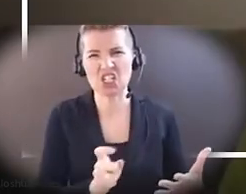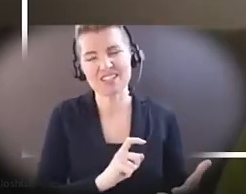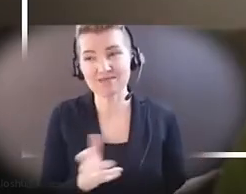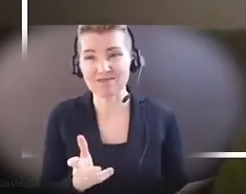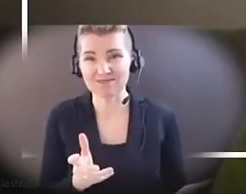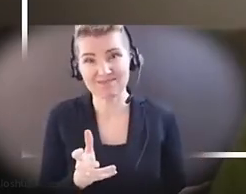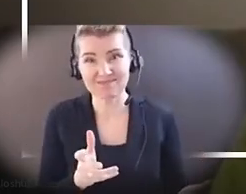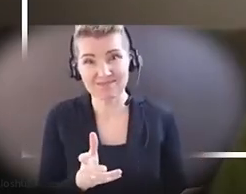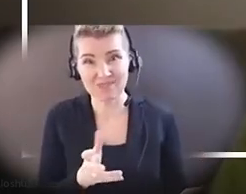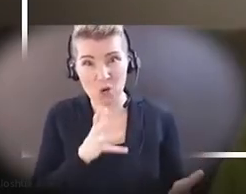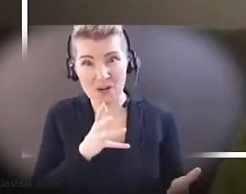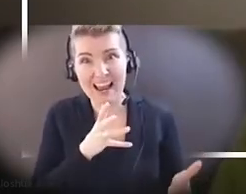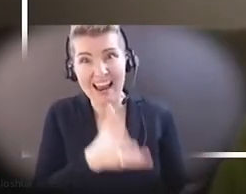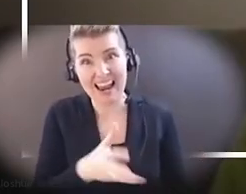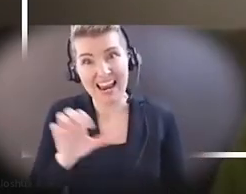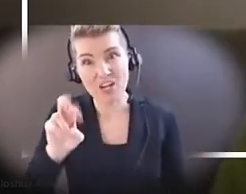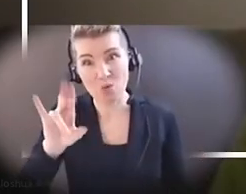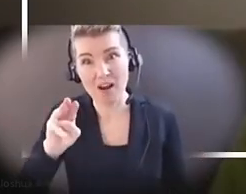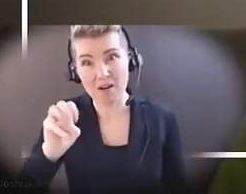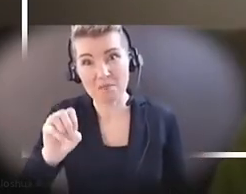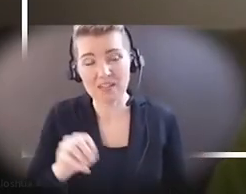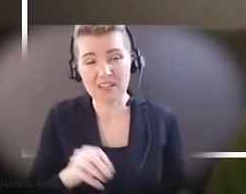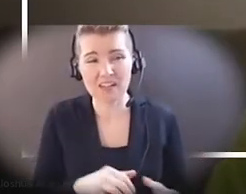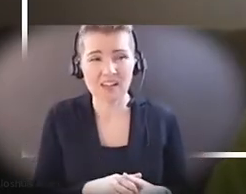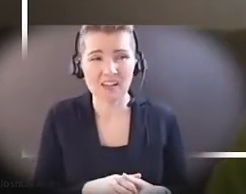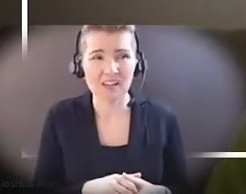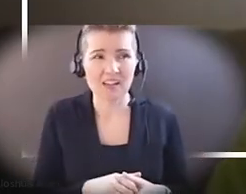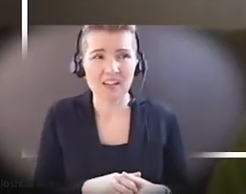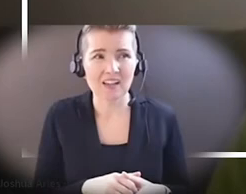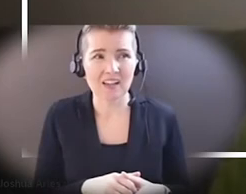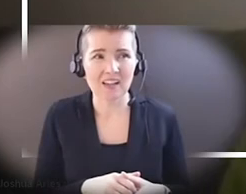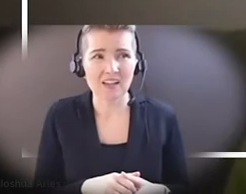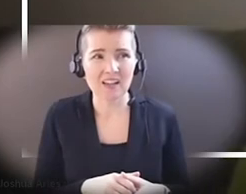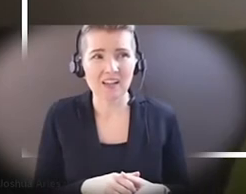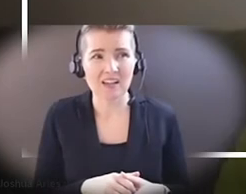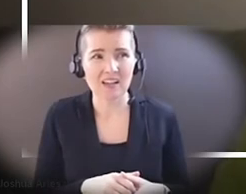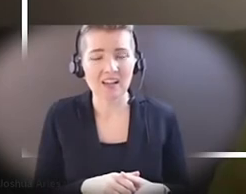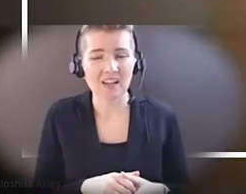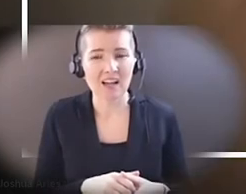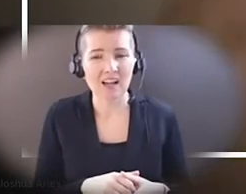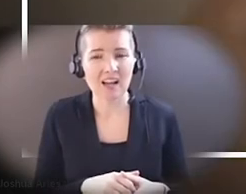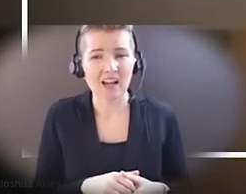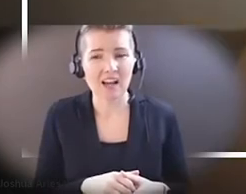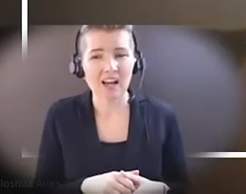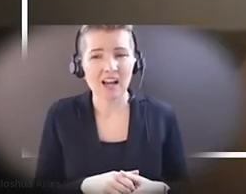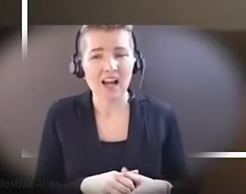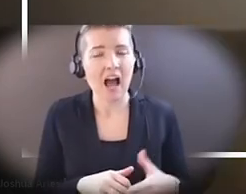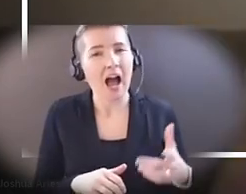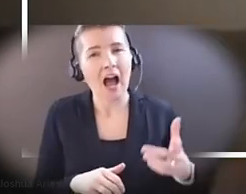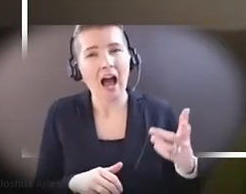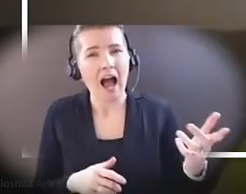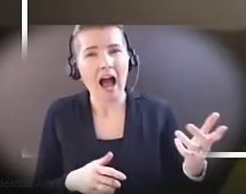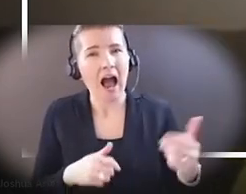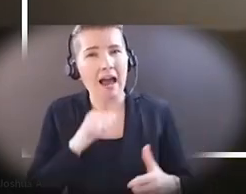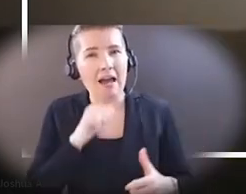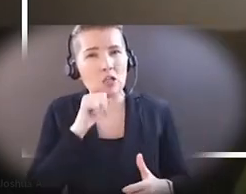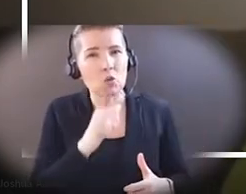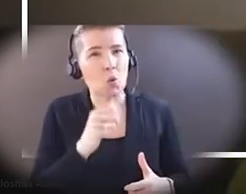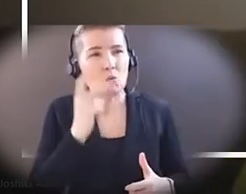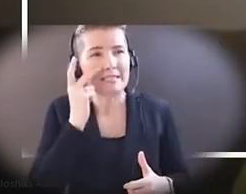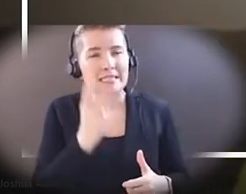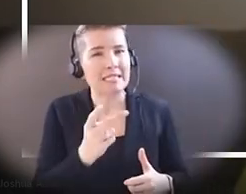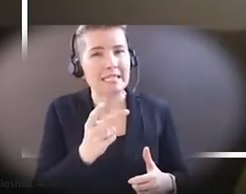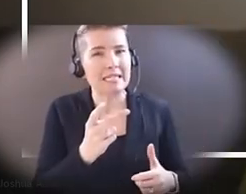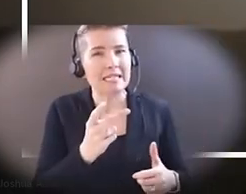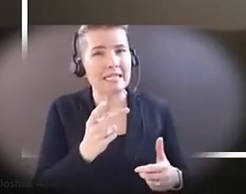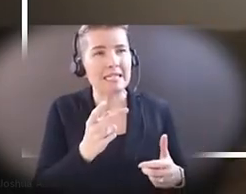too. And I frankly don't really see too much of like, you know, rallying to kind of like help keep it